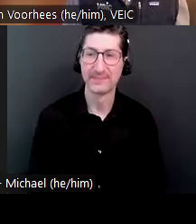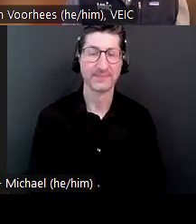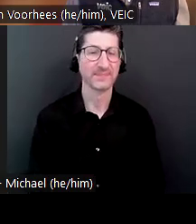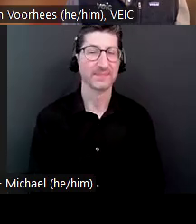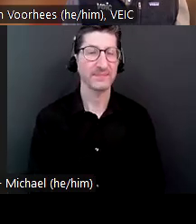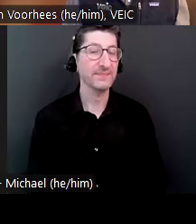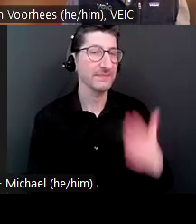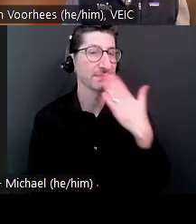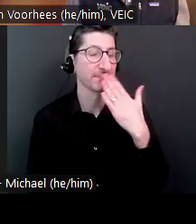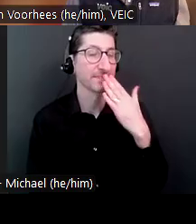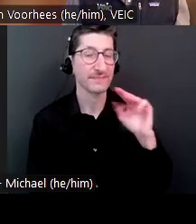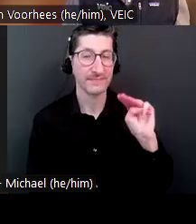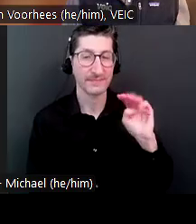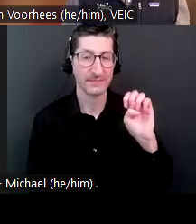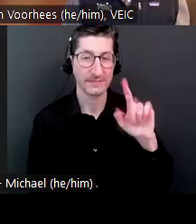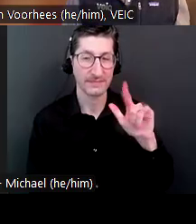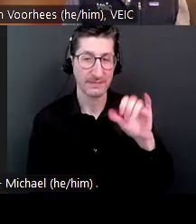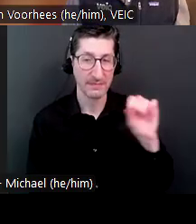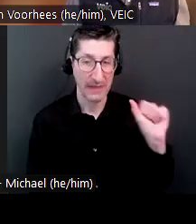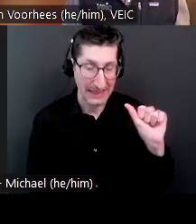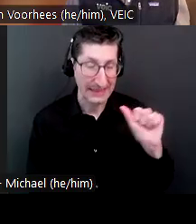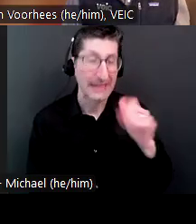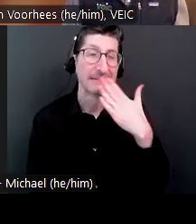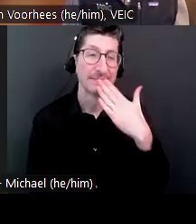Thanks, Melissa, and thank you, Martha, and and